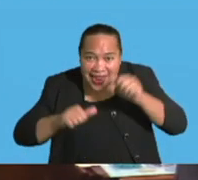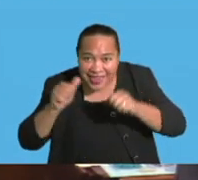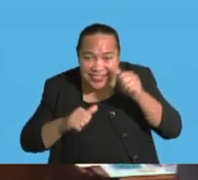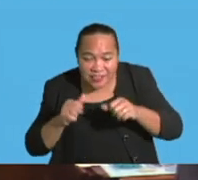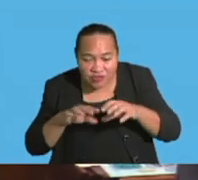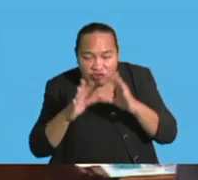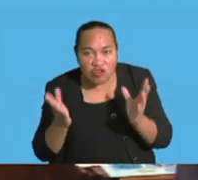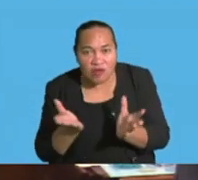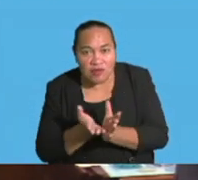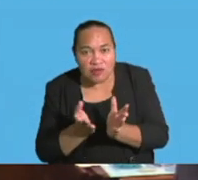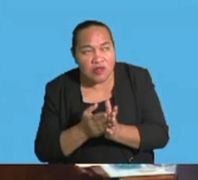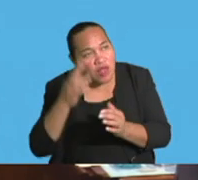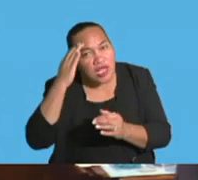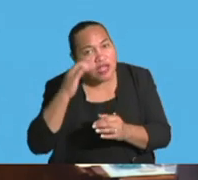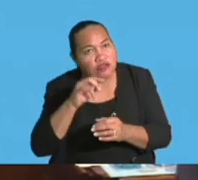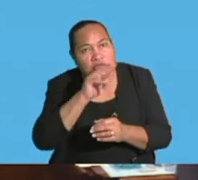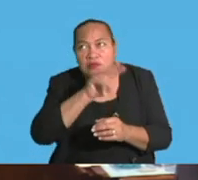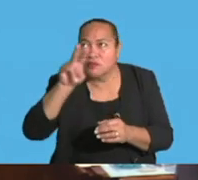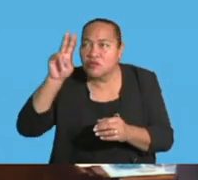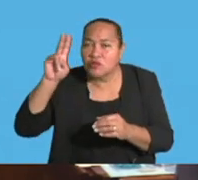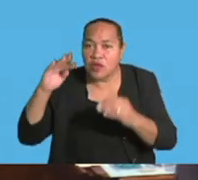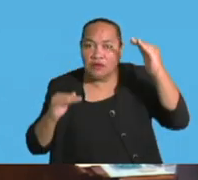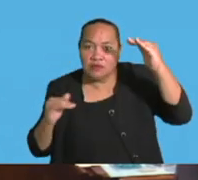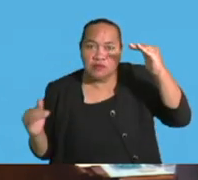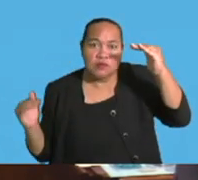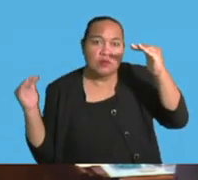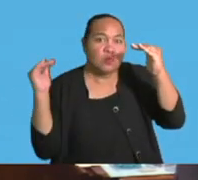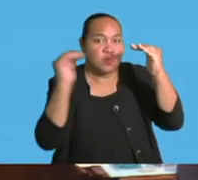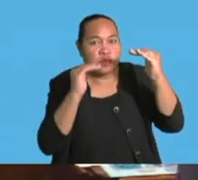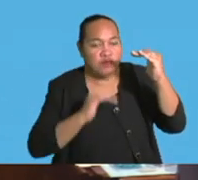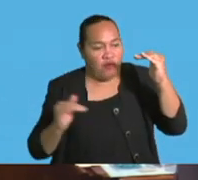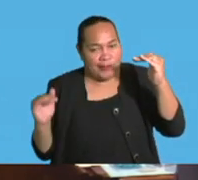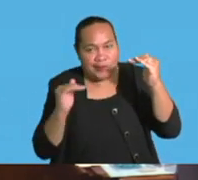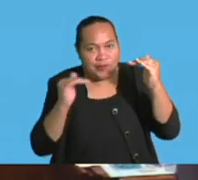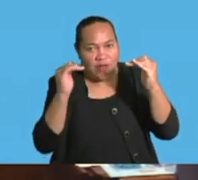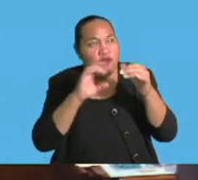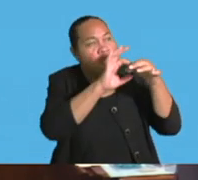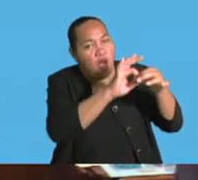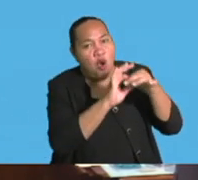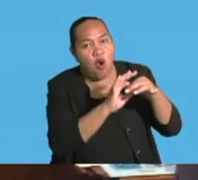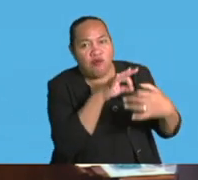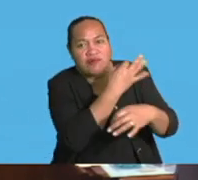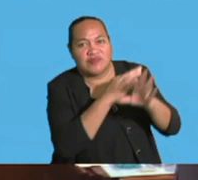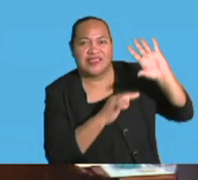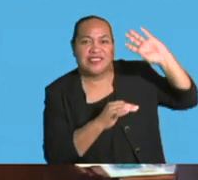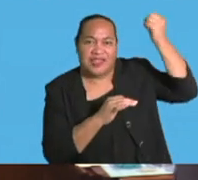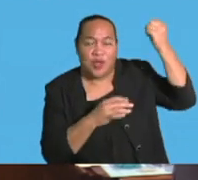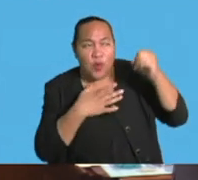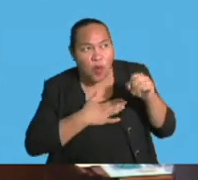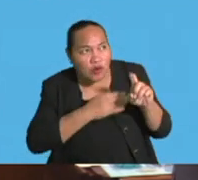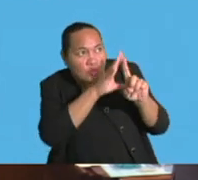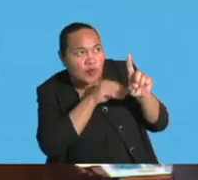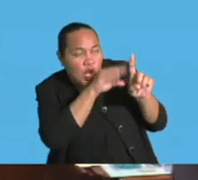global scales of countries that have set the benchmark with the management of their forest resources. We intend to learn from these